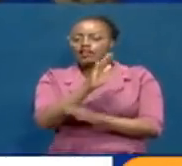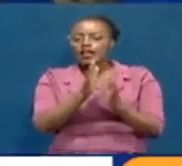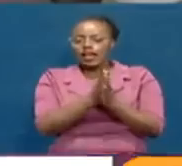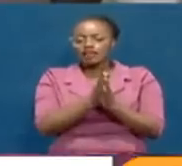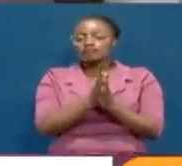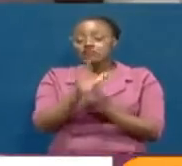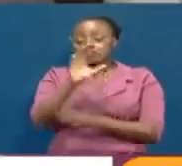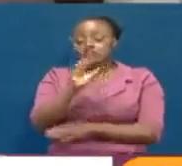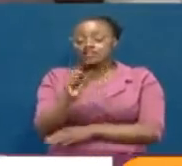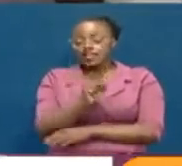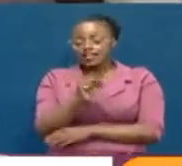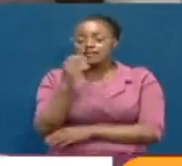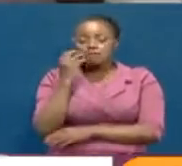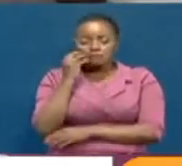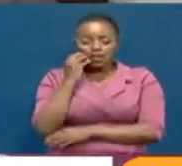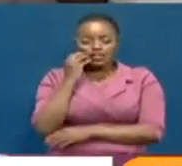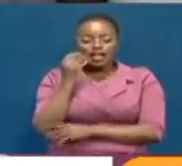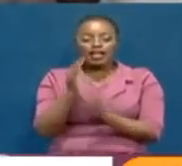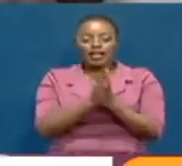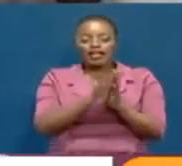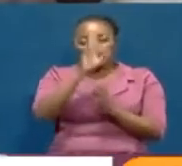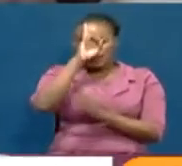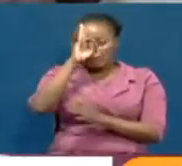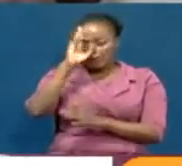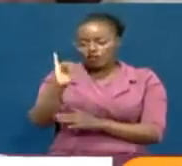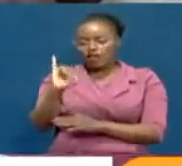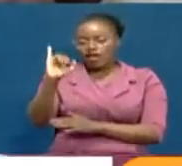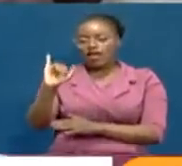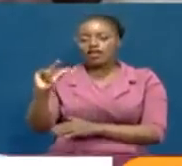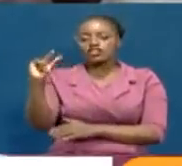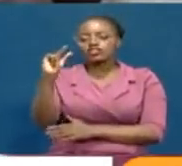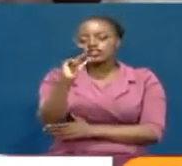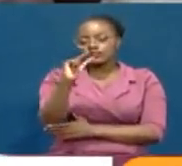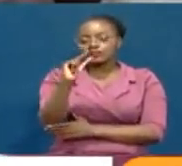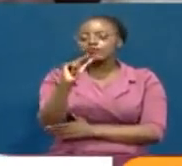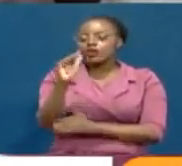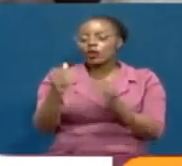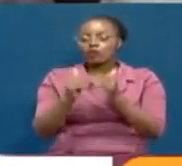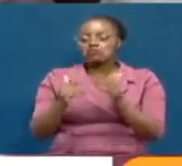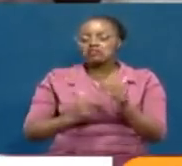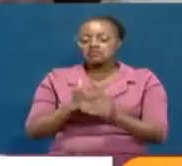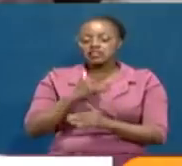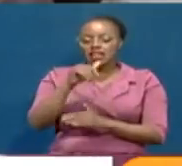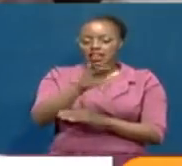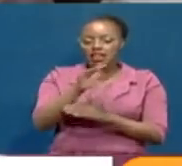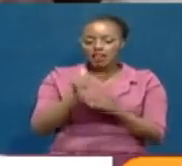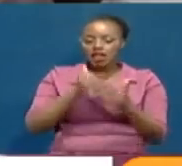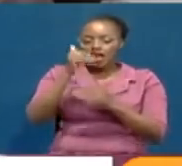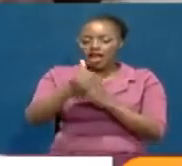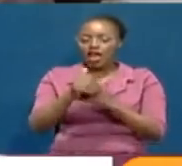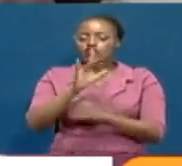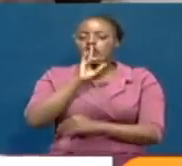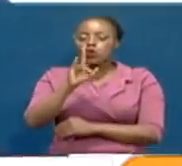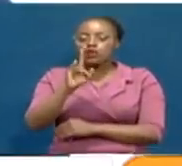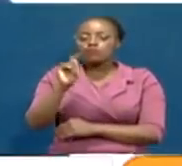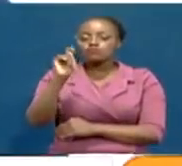Interior Cabinet Secretary Fred Matiang’i, together with Police Inspector General Hilary Mutyambai, visited the area following orders from President